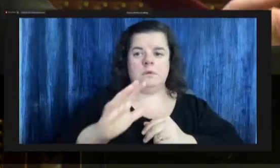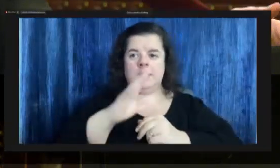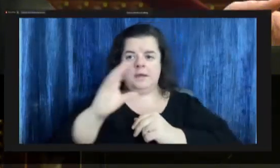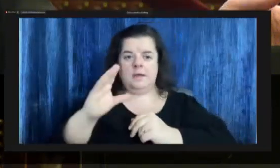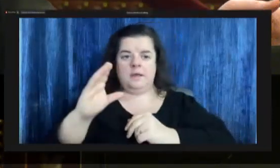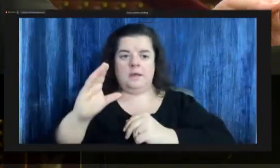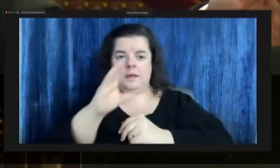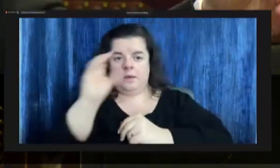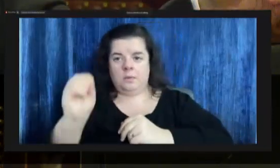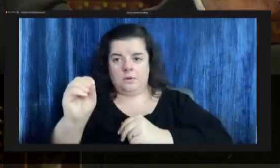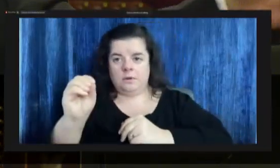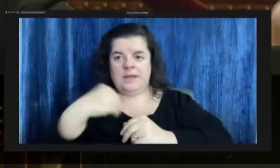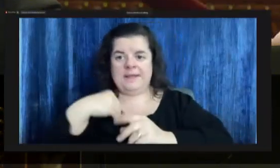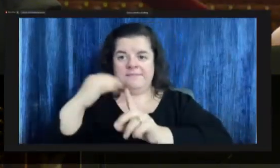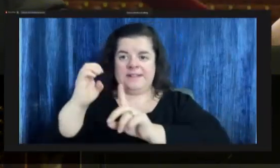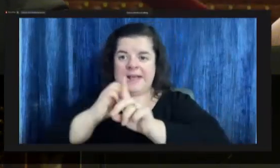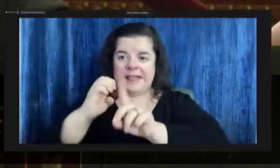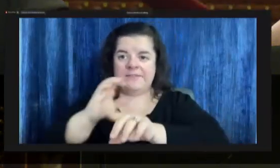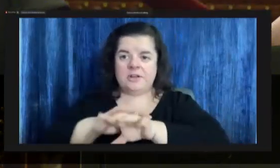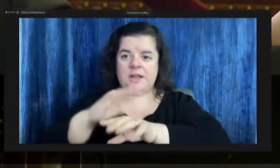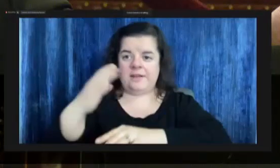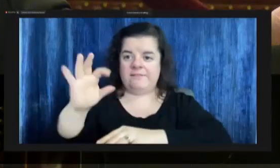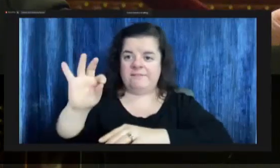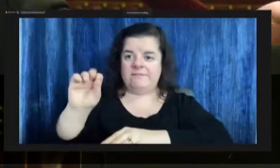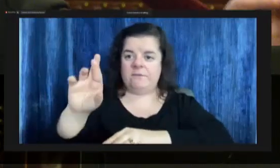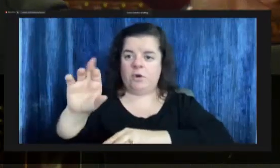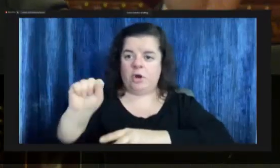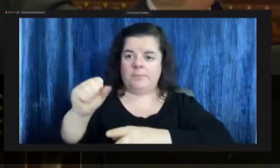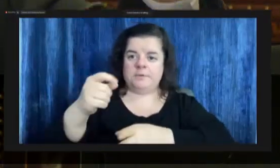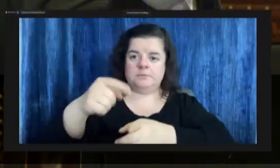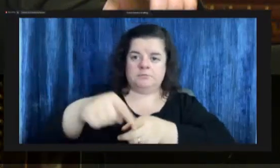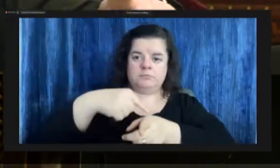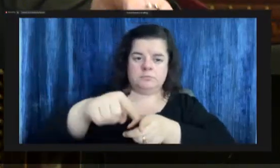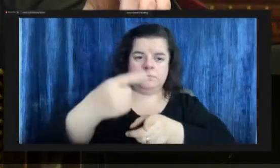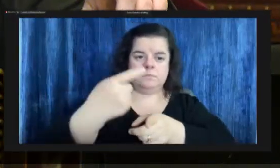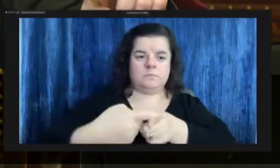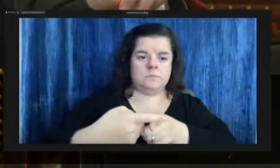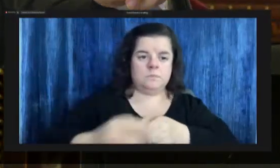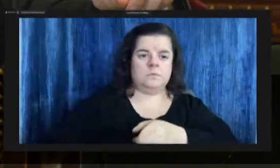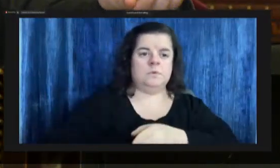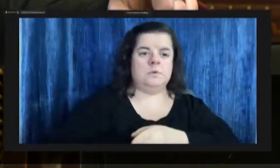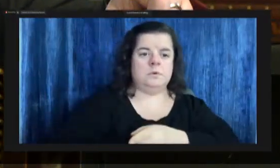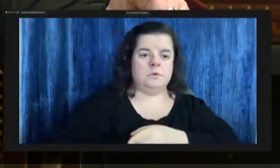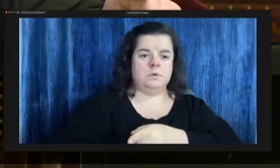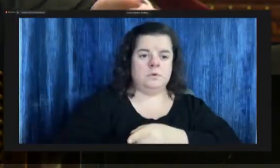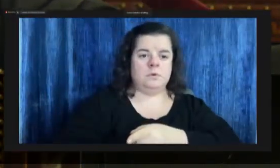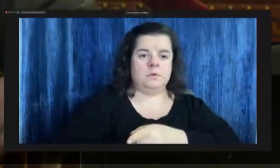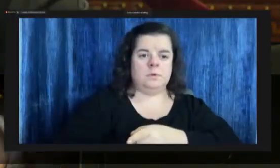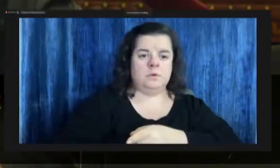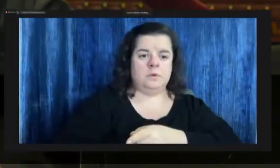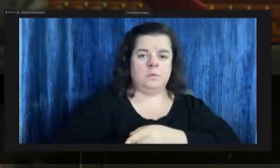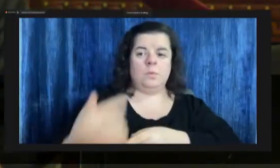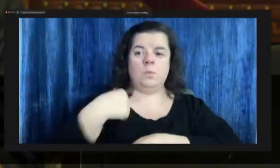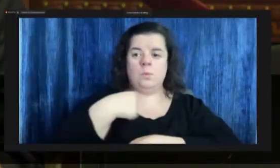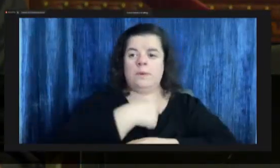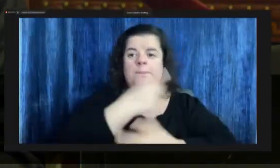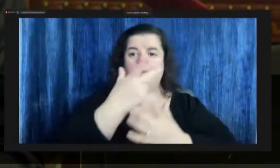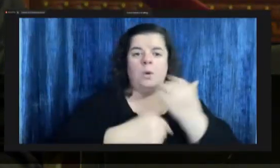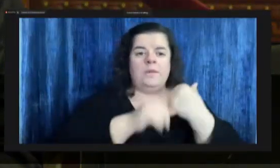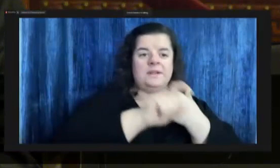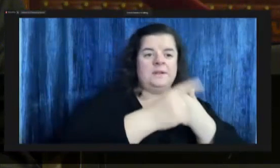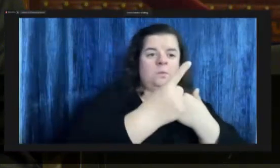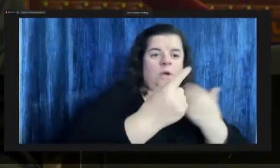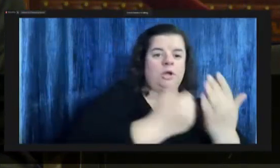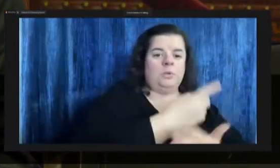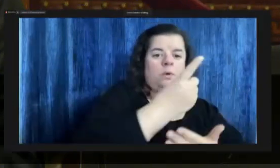the county has the elevators on Forbes. Right. So there's the elevator bank. So we both got one new one, and we both got one.